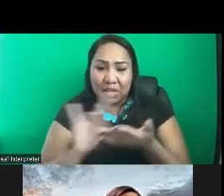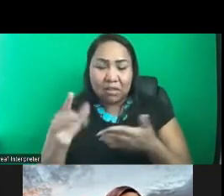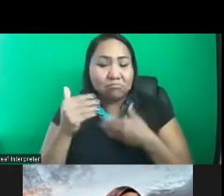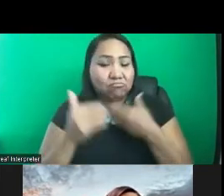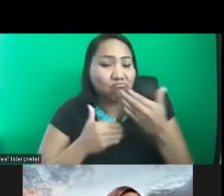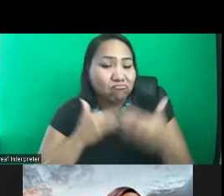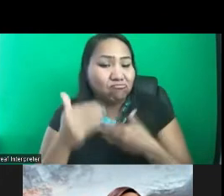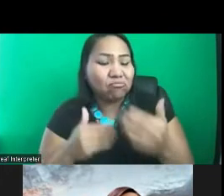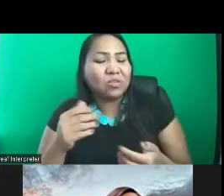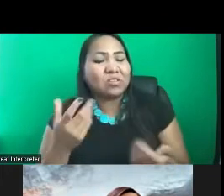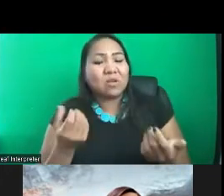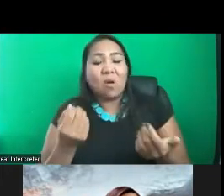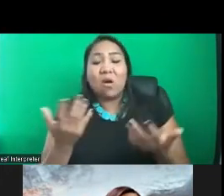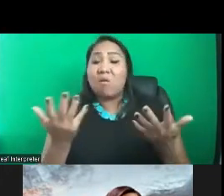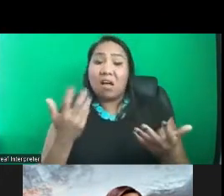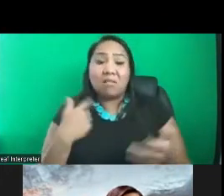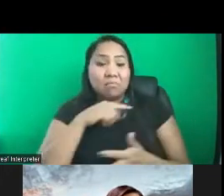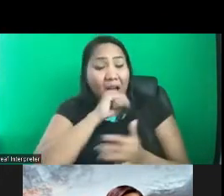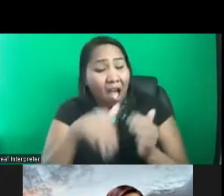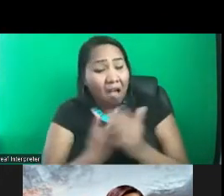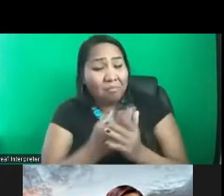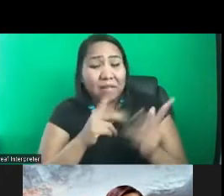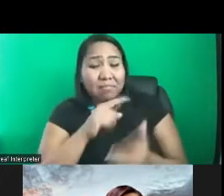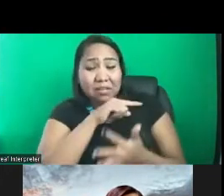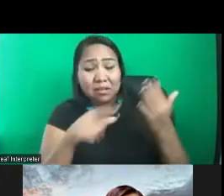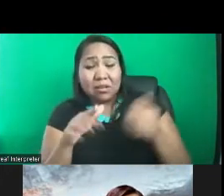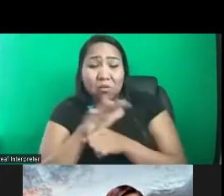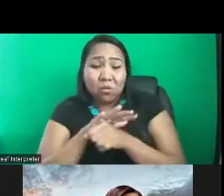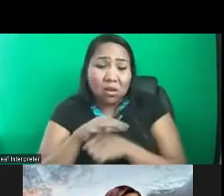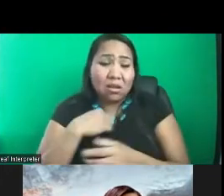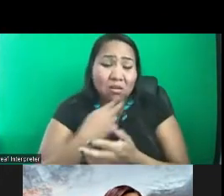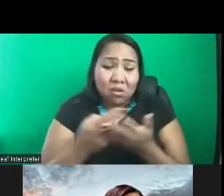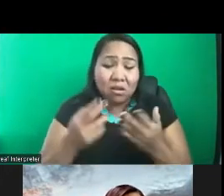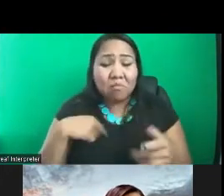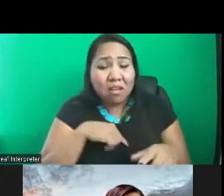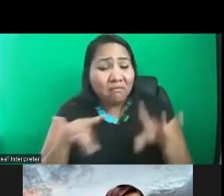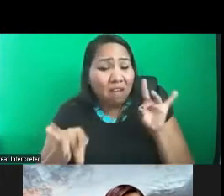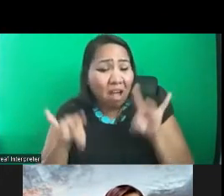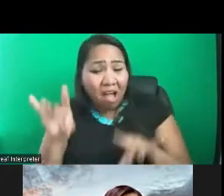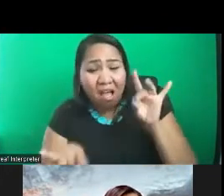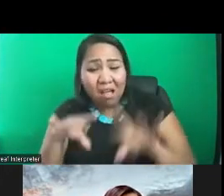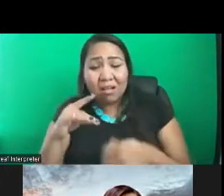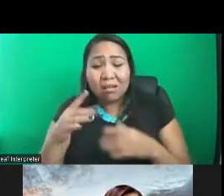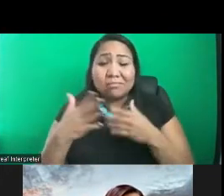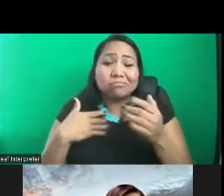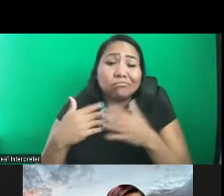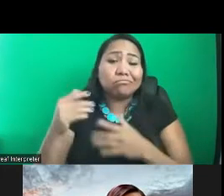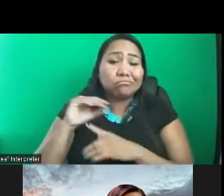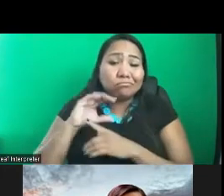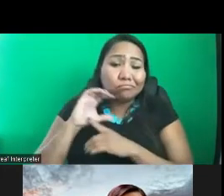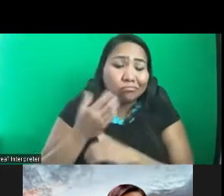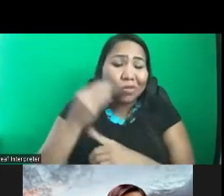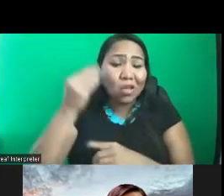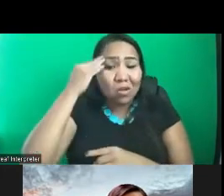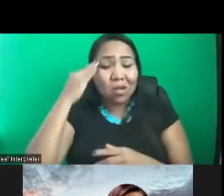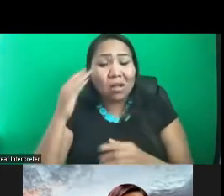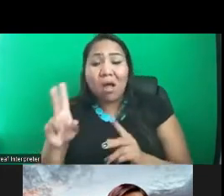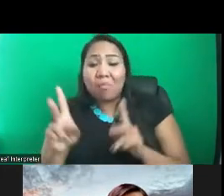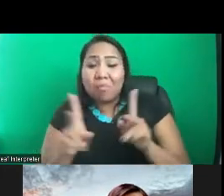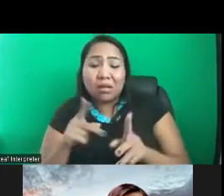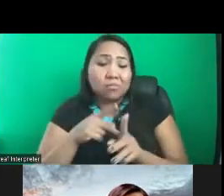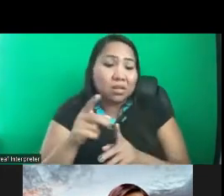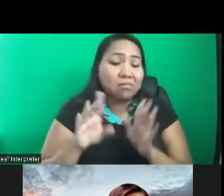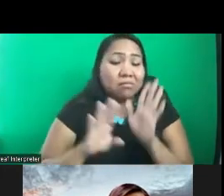all these people that are local resources that I found, whether they're cultural knowledge holders, whether they're professional development people,